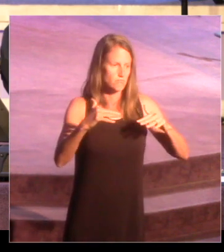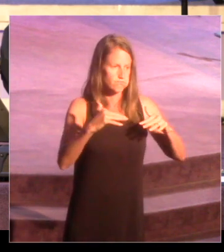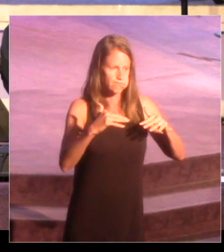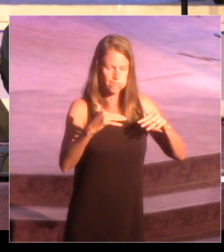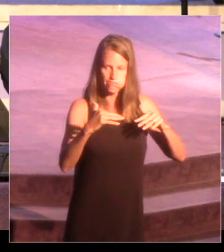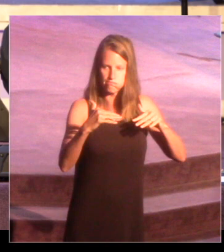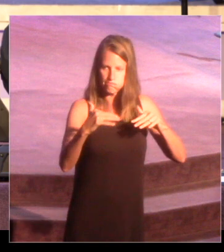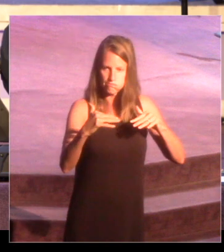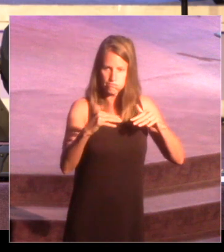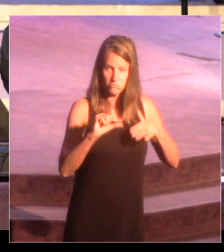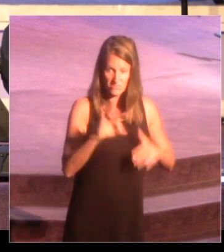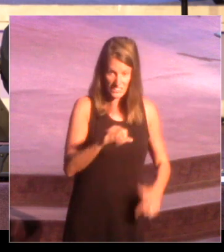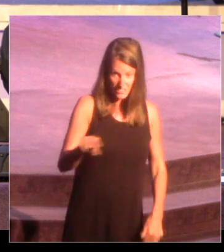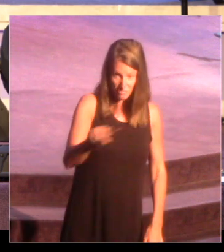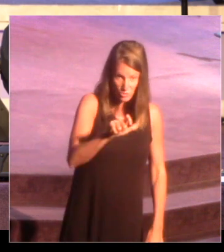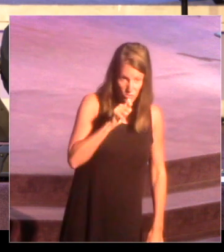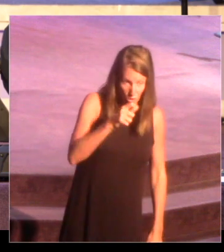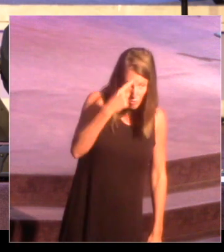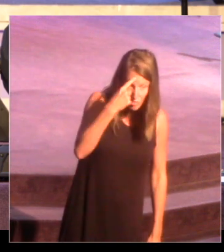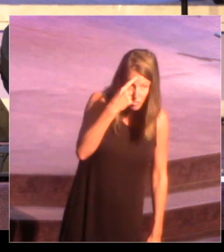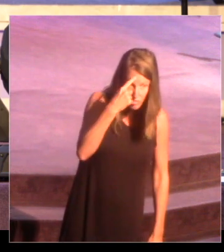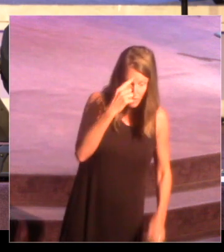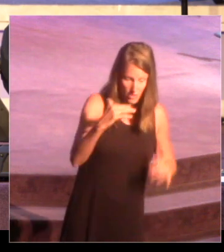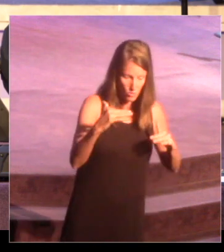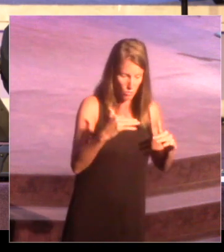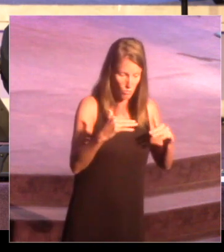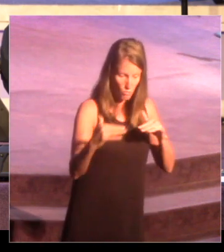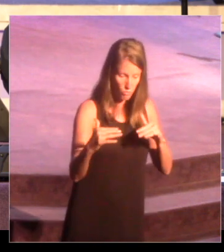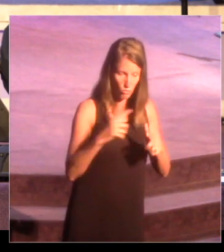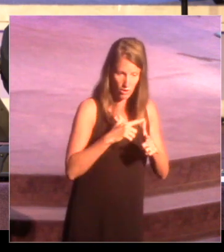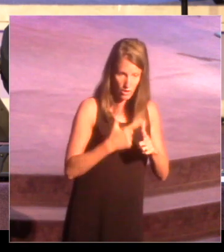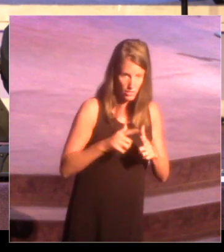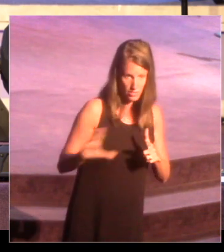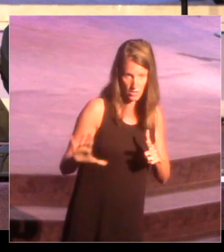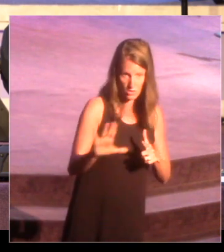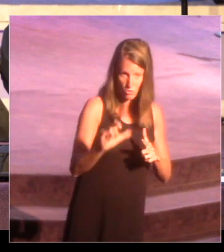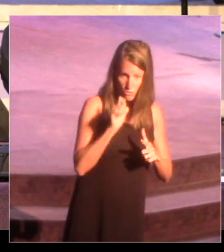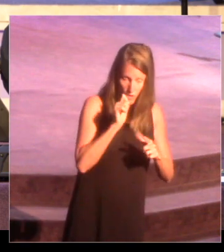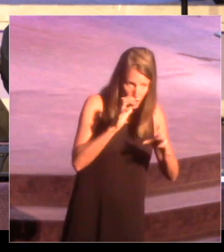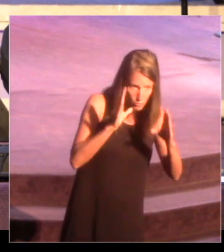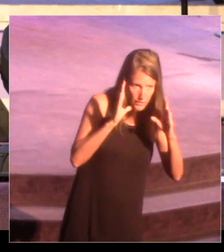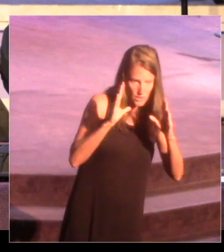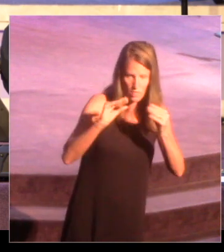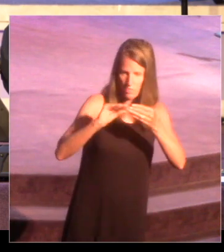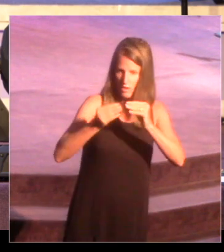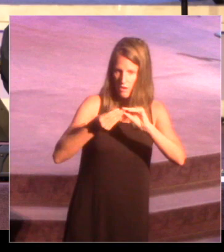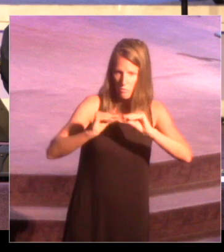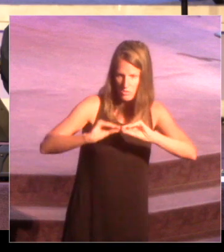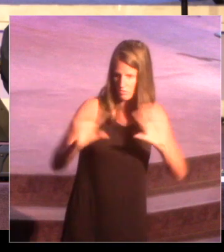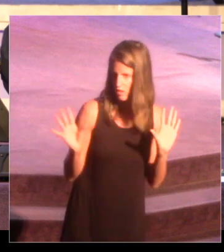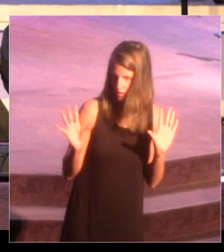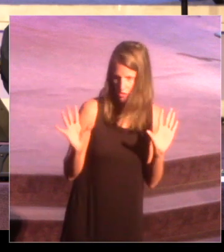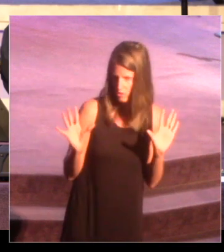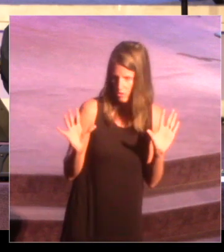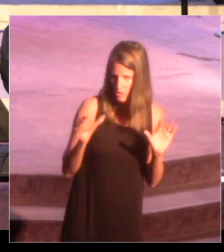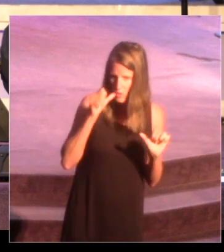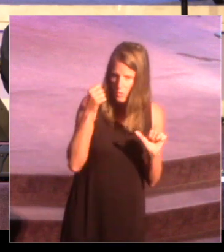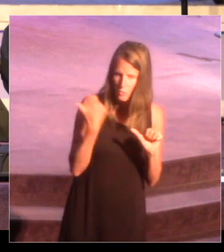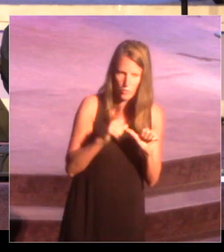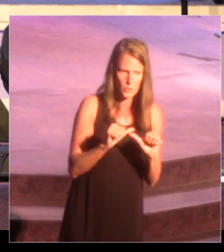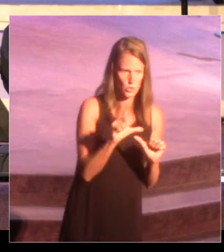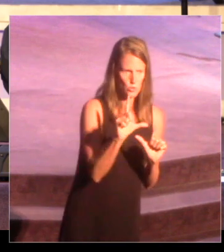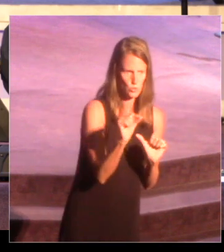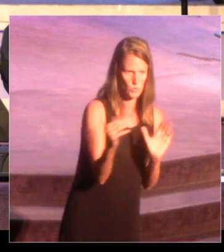And if you don't think it's a war, then you're not paying attention. The stats are clear. Remember, it was 20,000